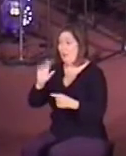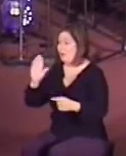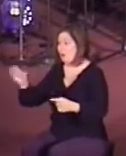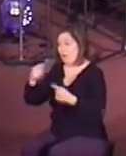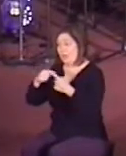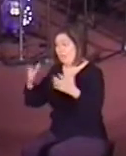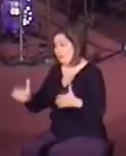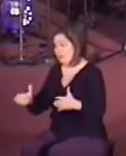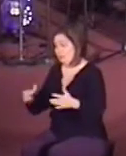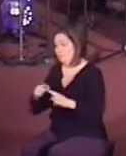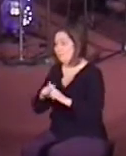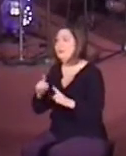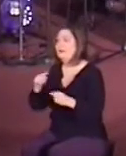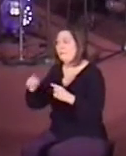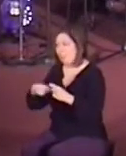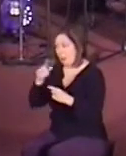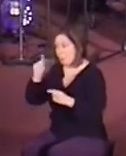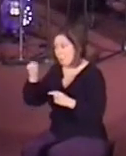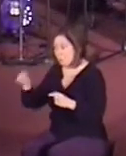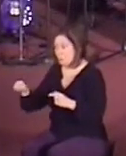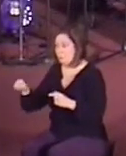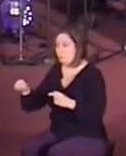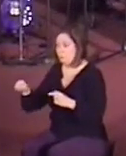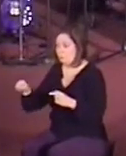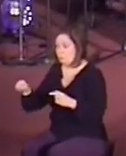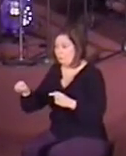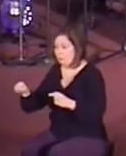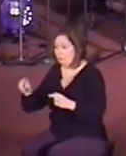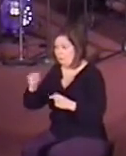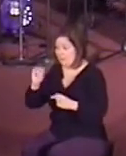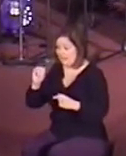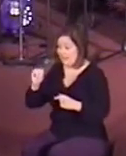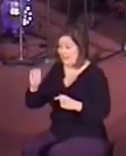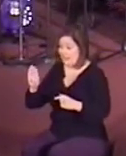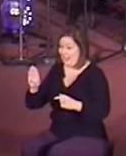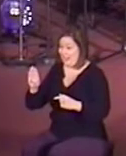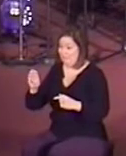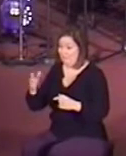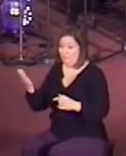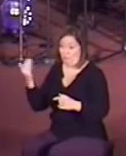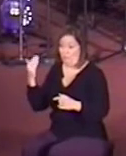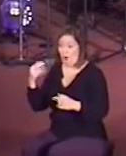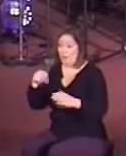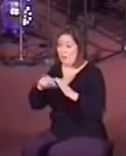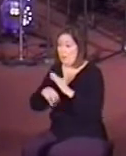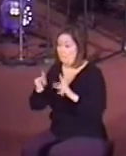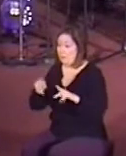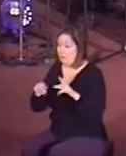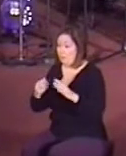This dream is about you. And you can imagine. I mean, Nebuchadnezzar had burned people alive.